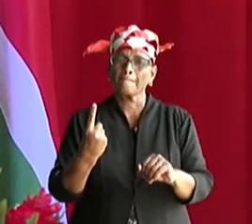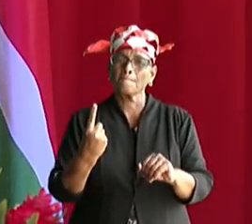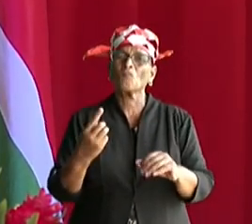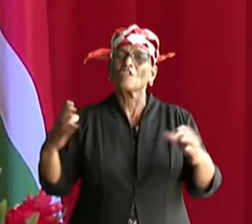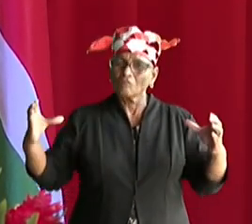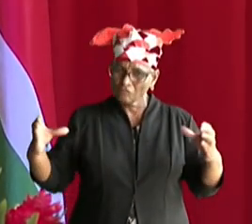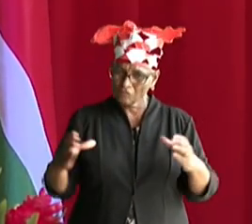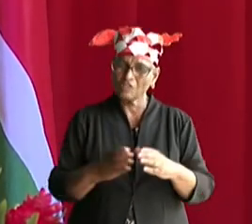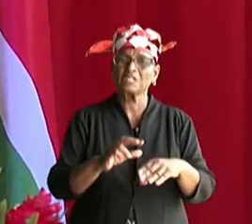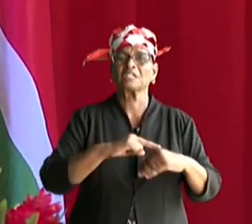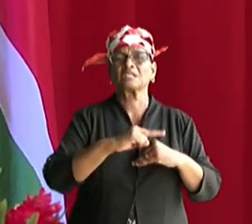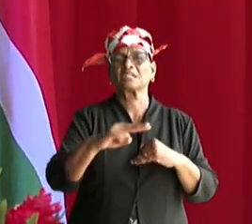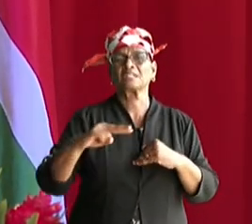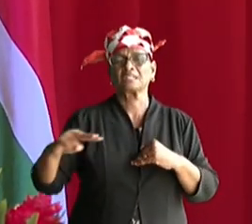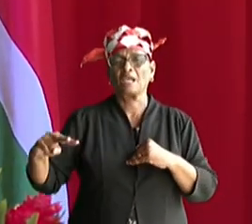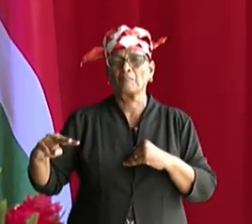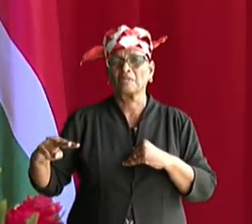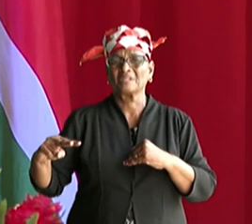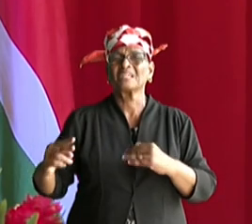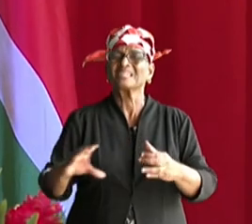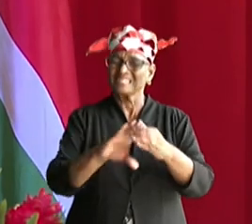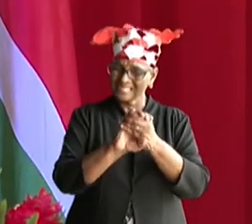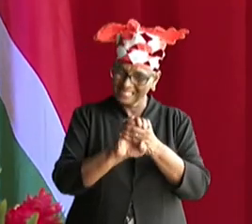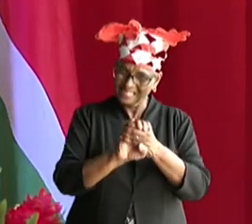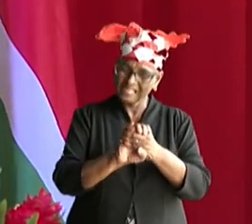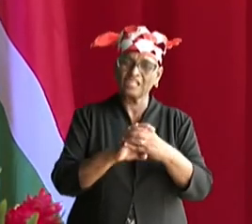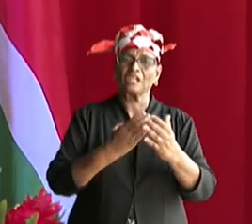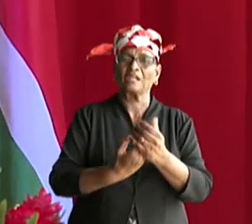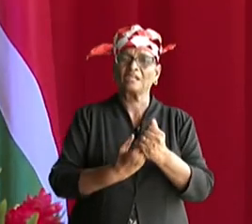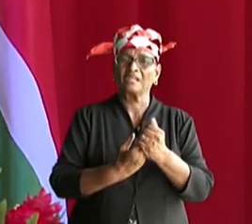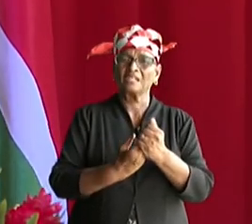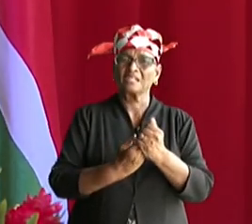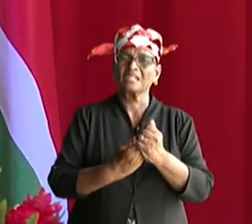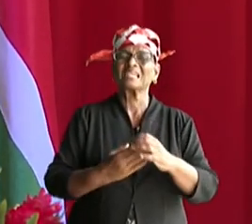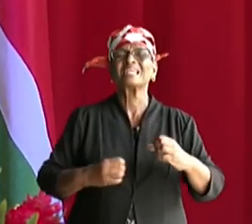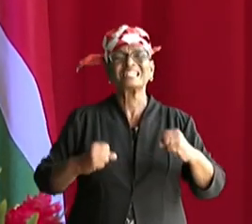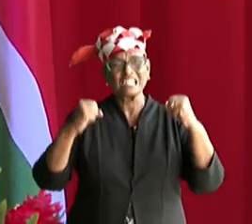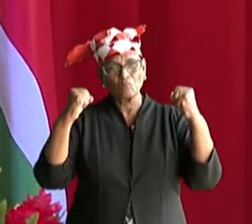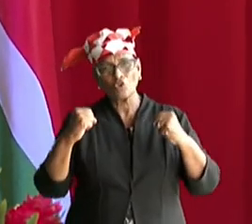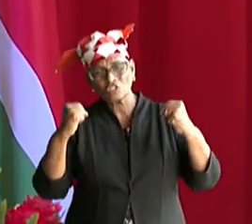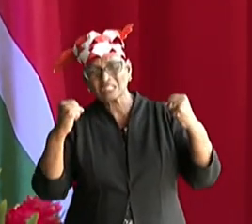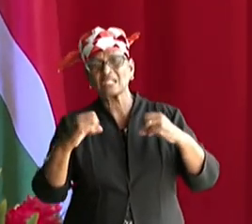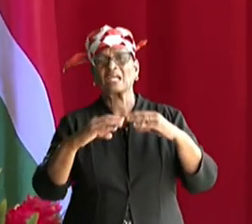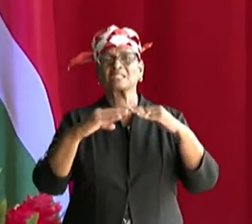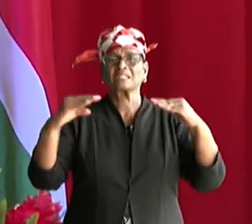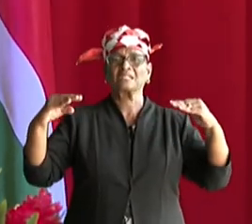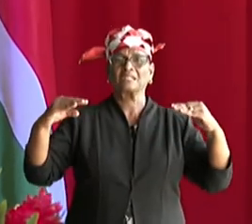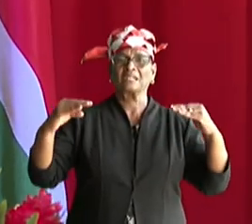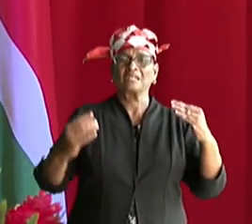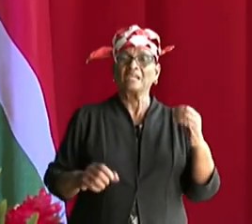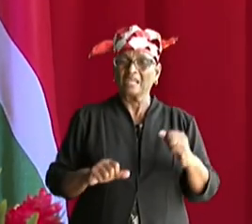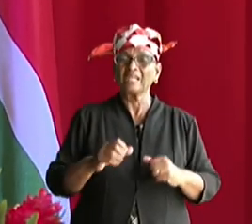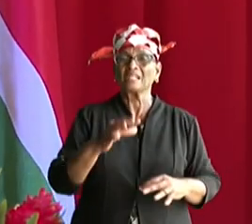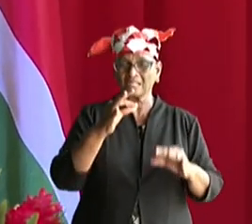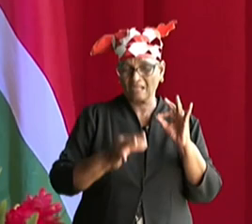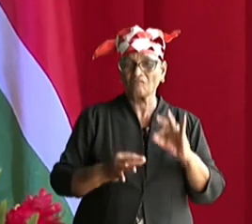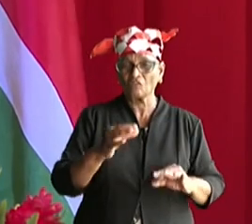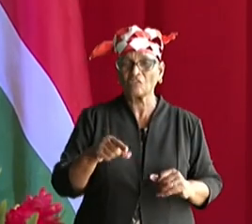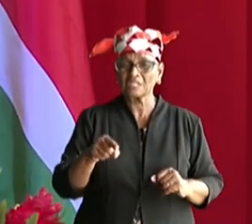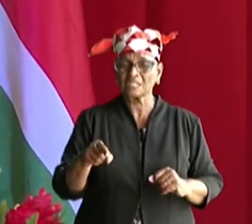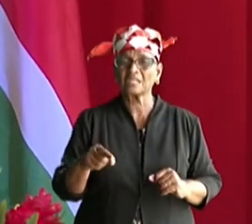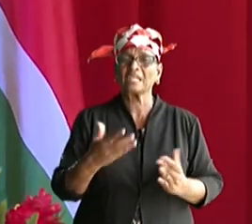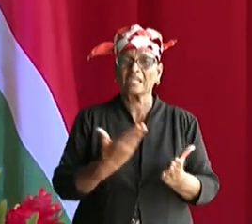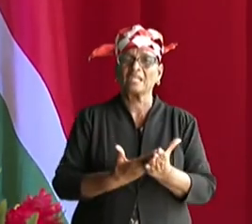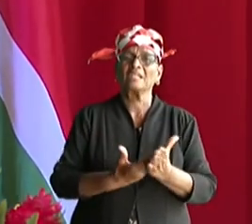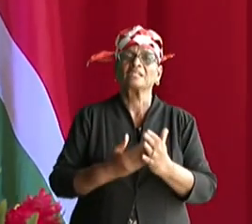both states to take the lead in demonstrating the efficacy of regional